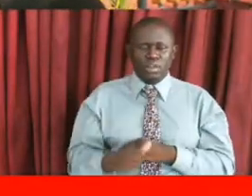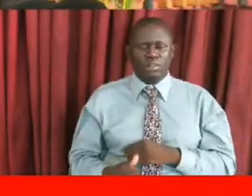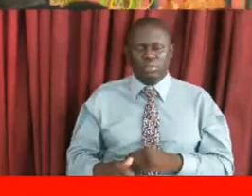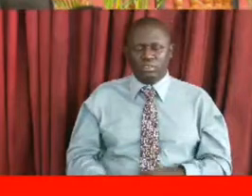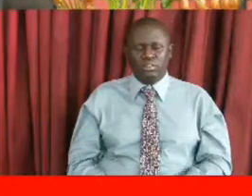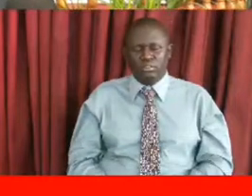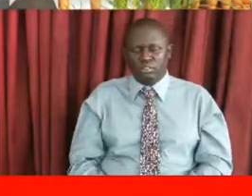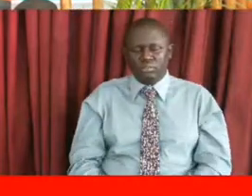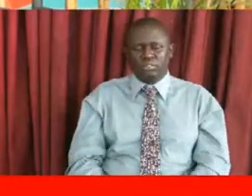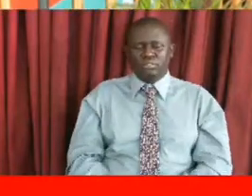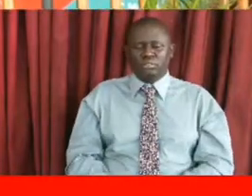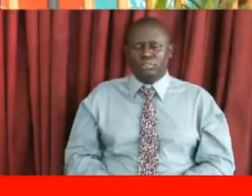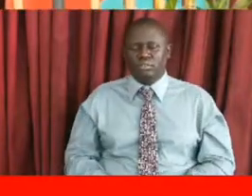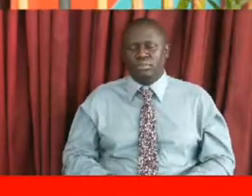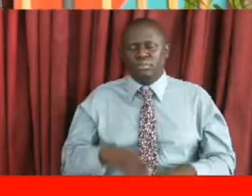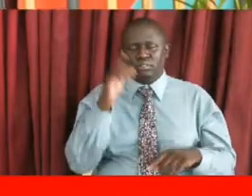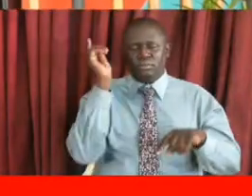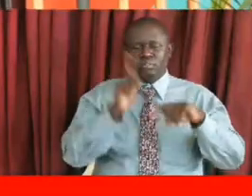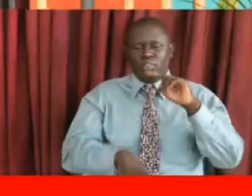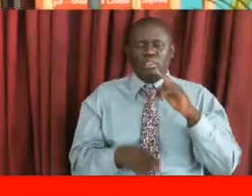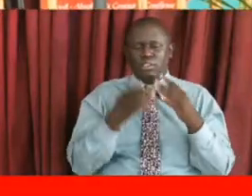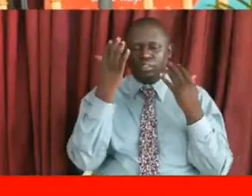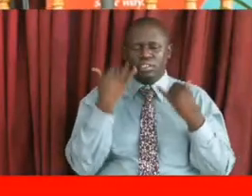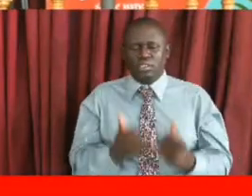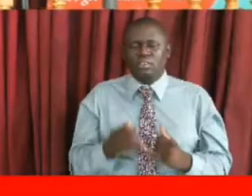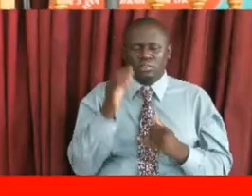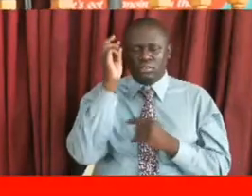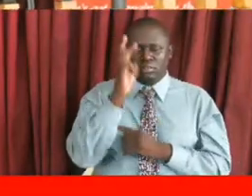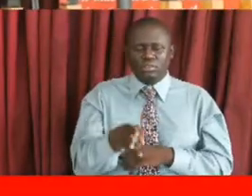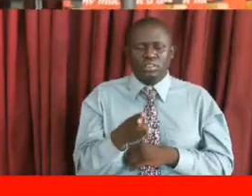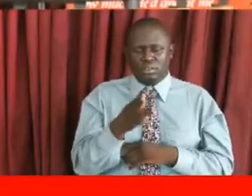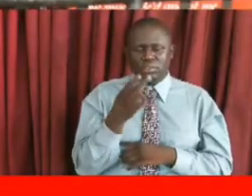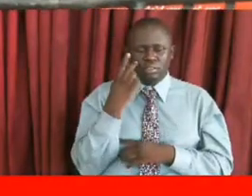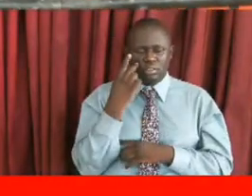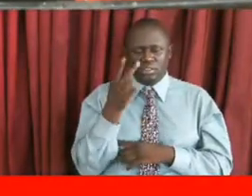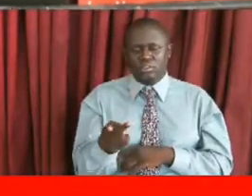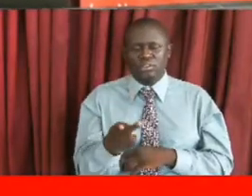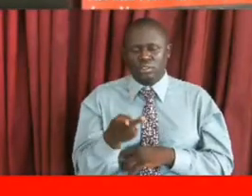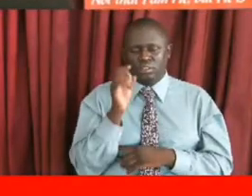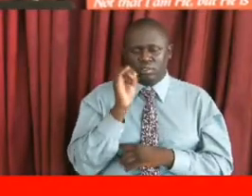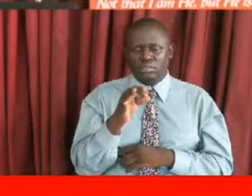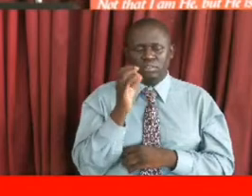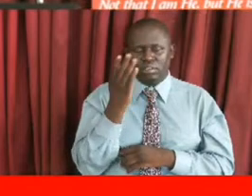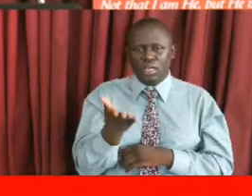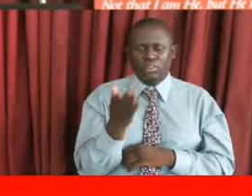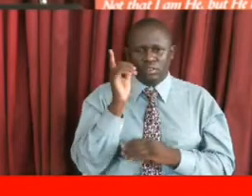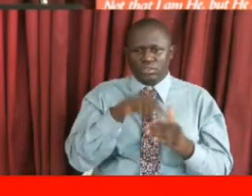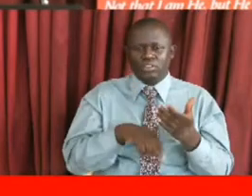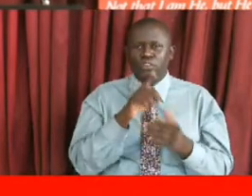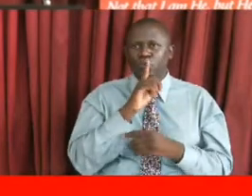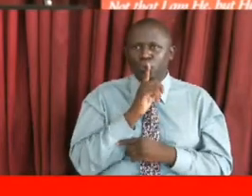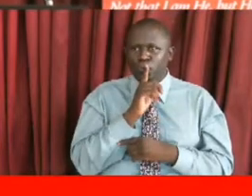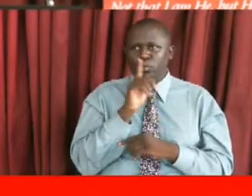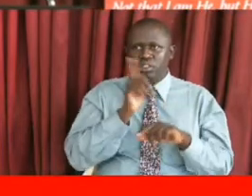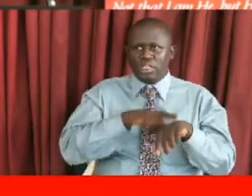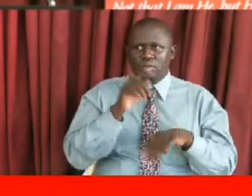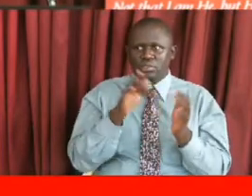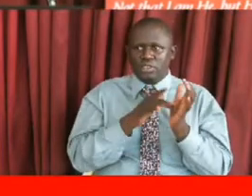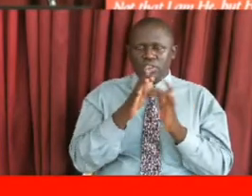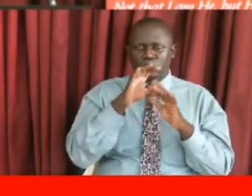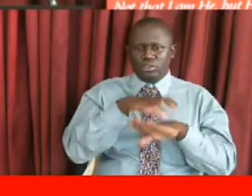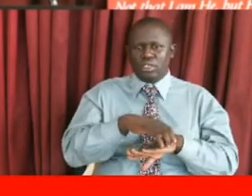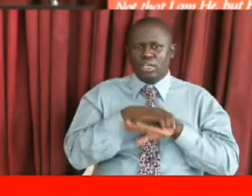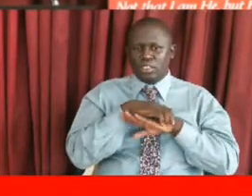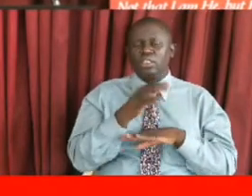our seventh mystery when the seventh seal was open there was silence Jesus when he was on Earth they